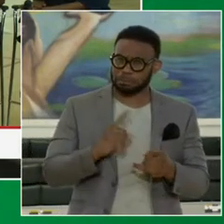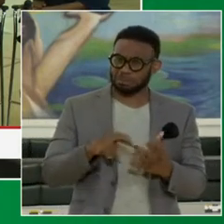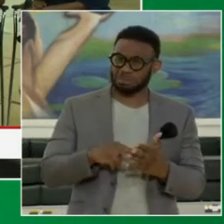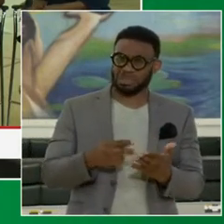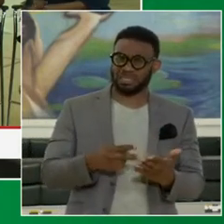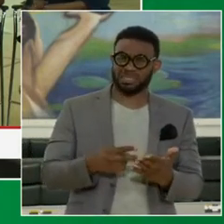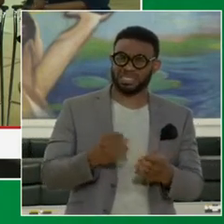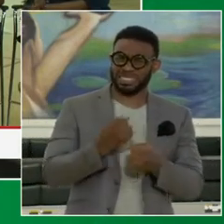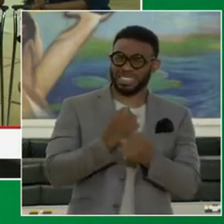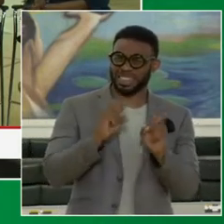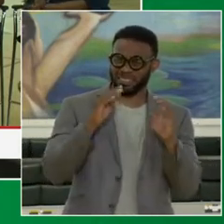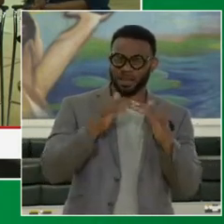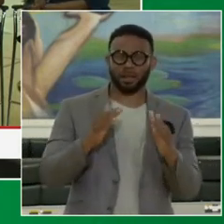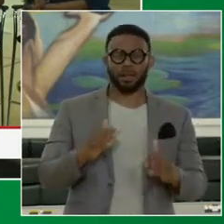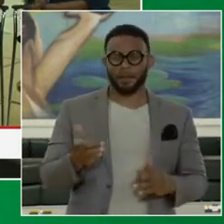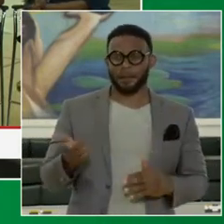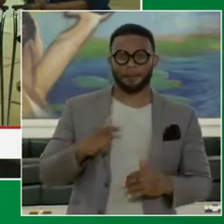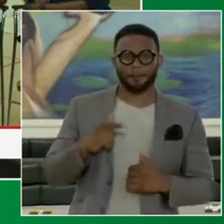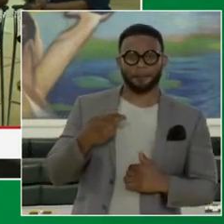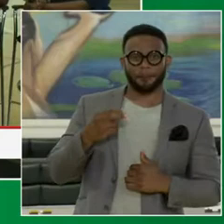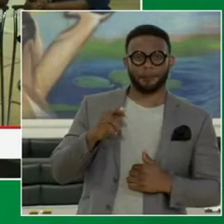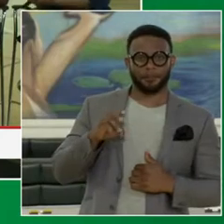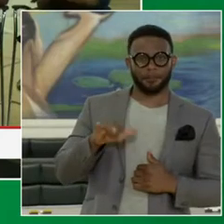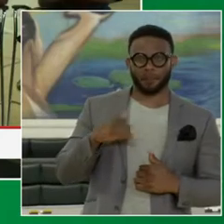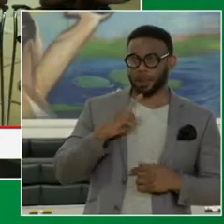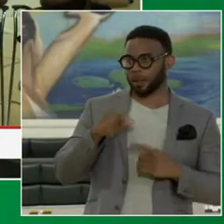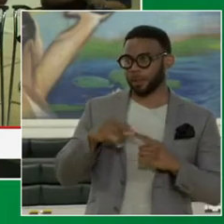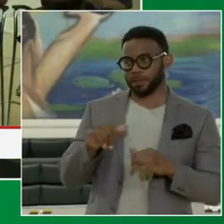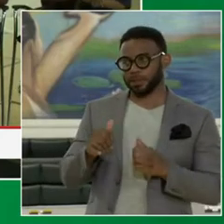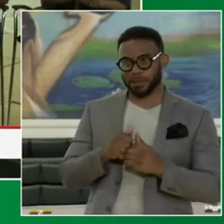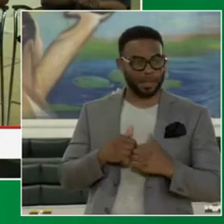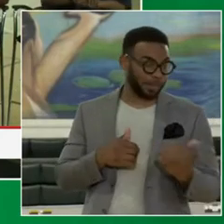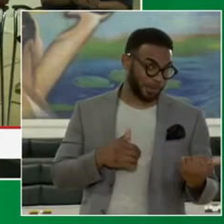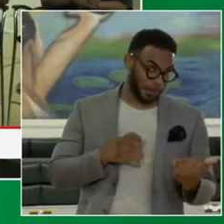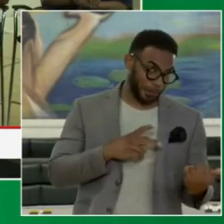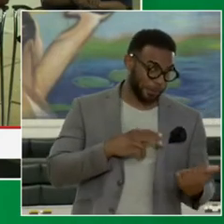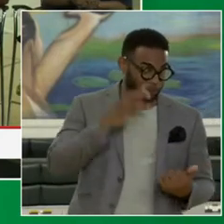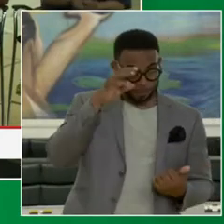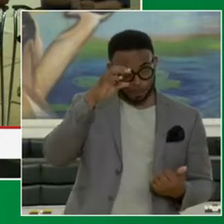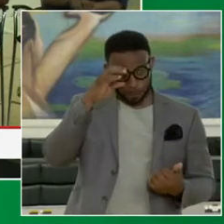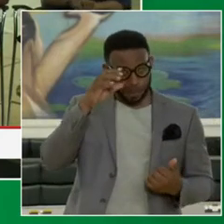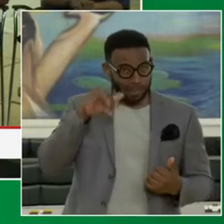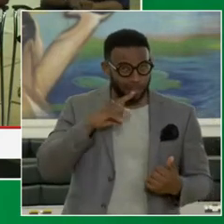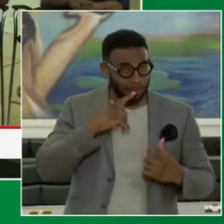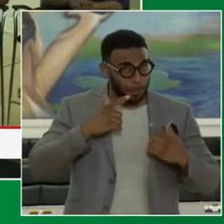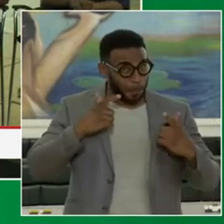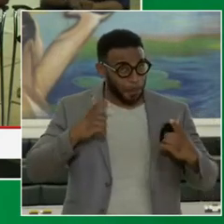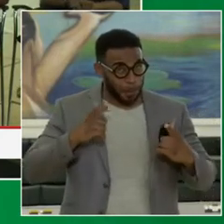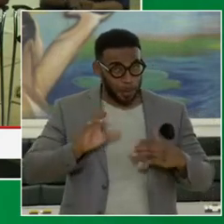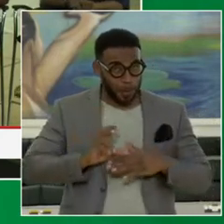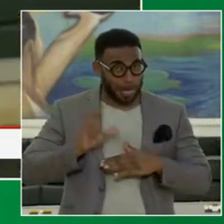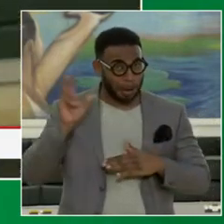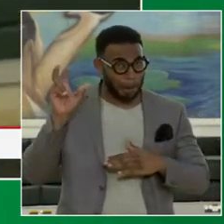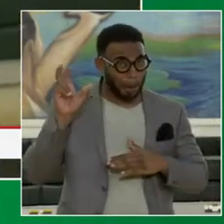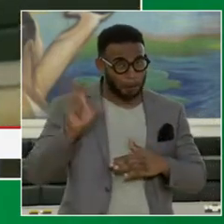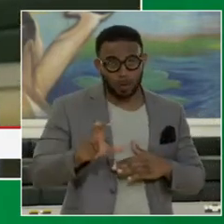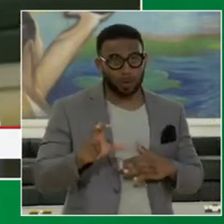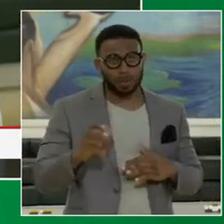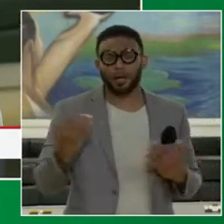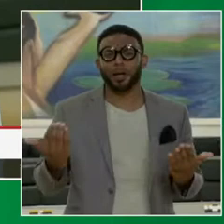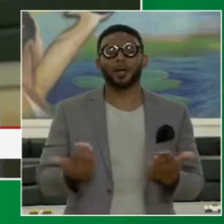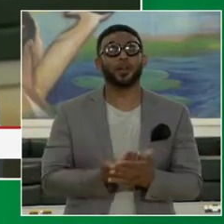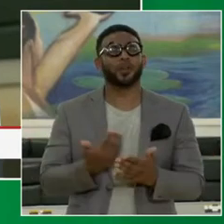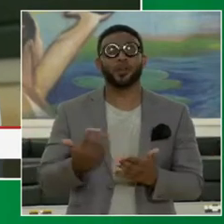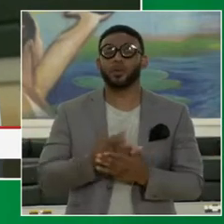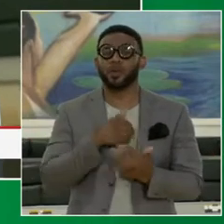that? Sure. Dell and I can certainly talk about this together. So this is a huge need. It's something that